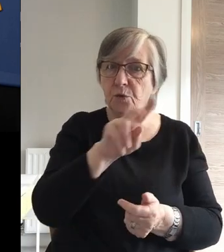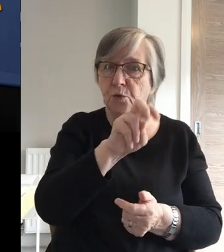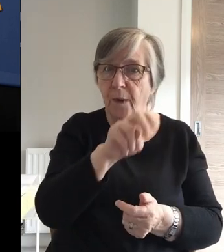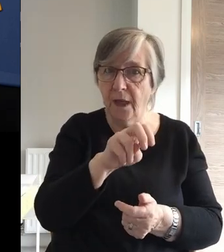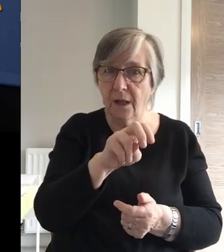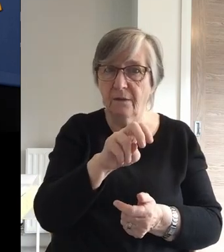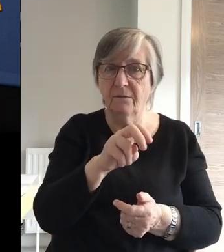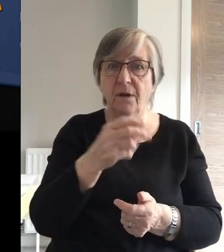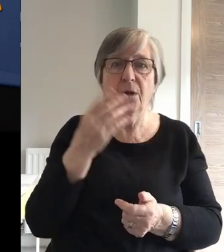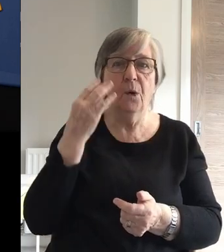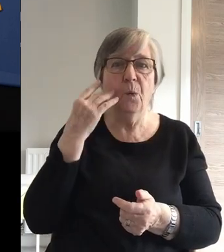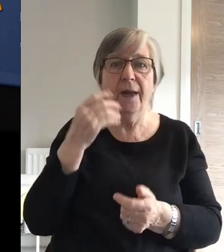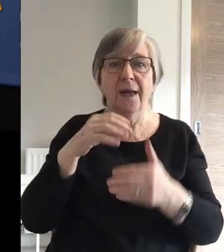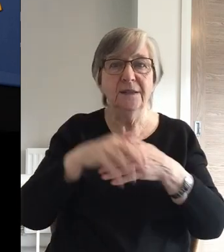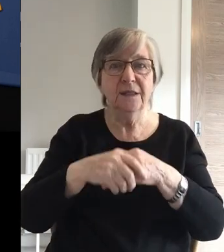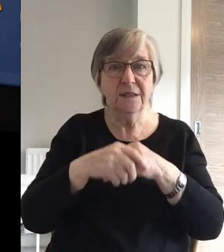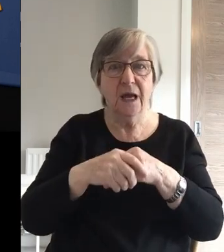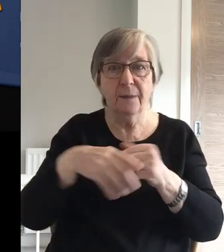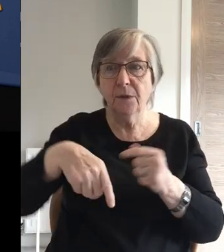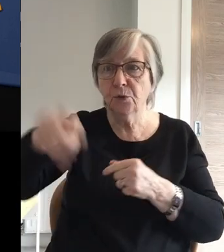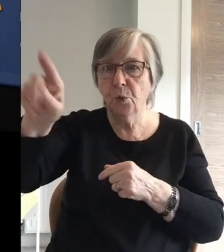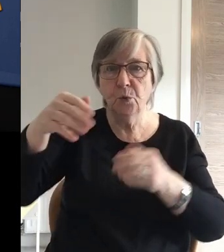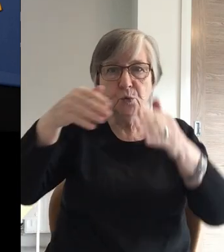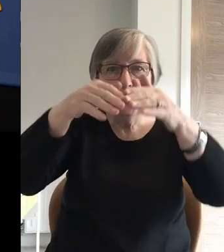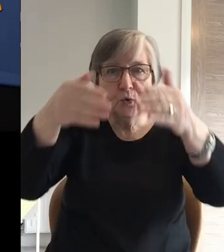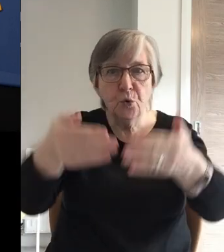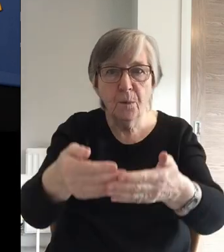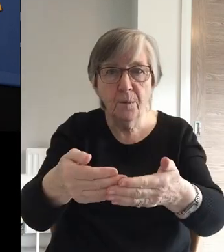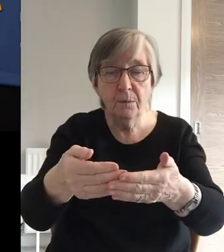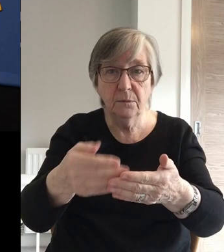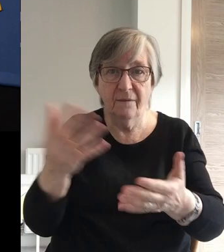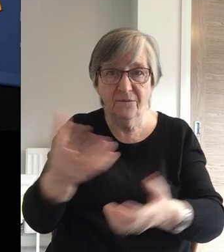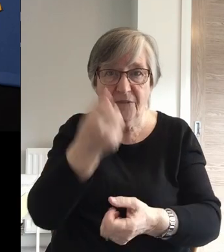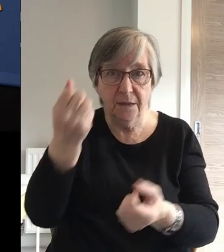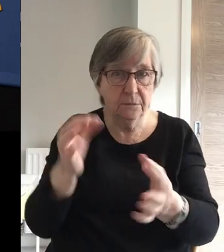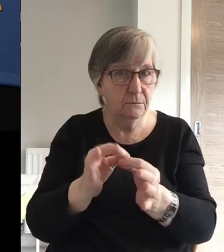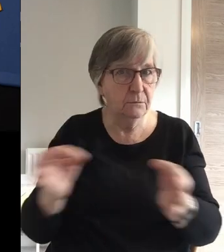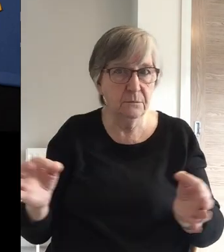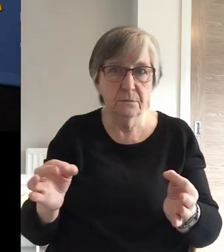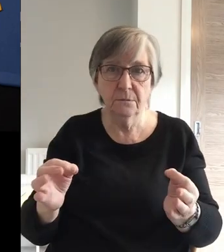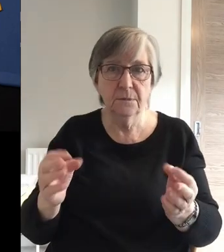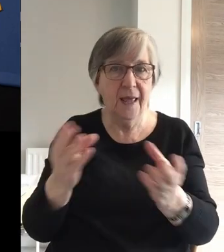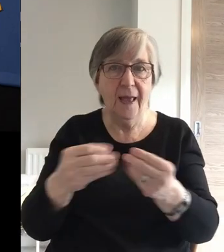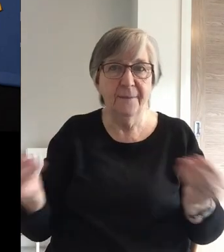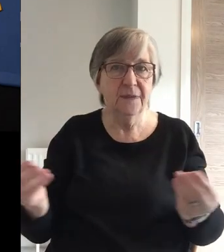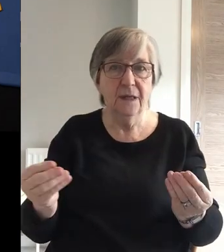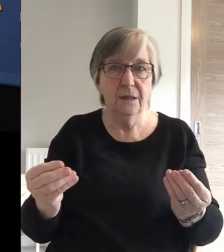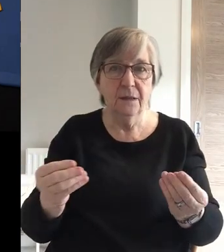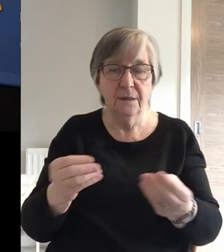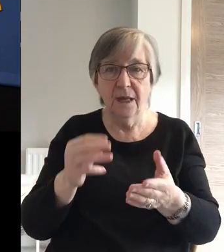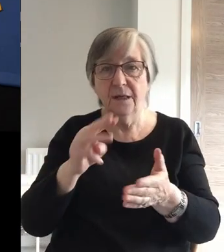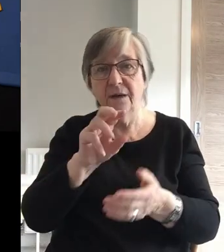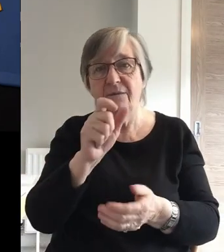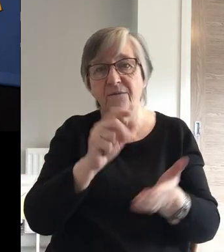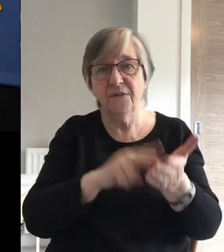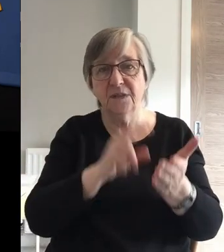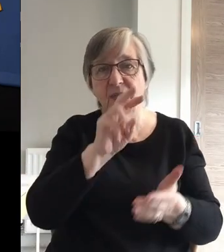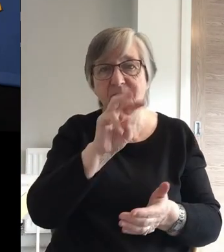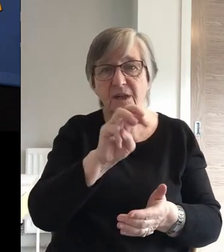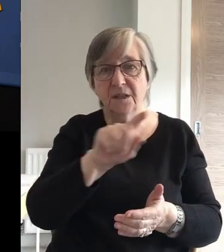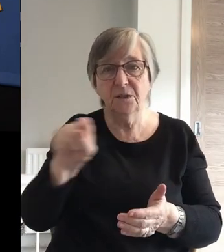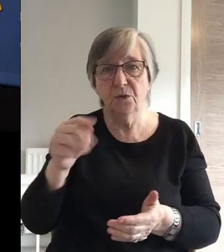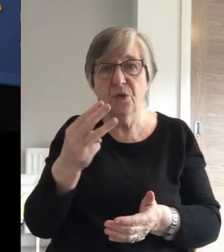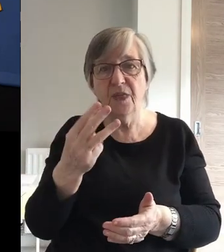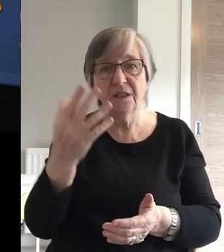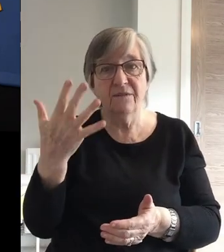when the disciples first go to the tomb and find it empty. And then in verses 13 to 35, we